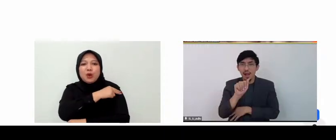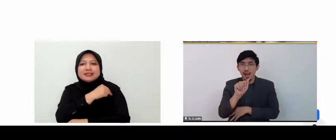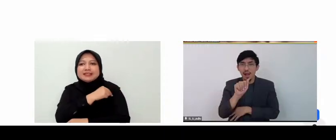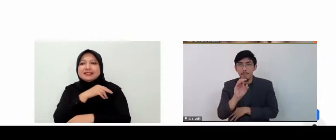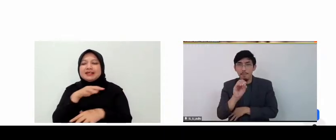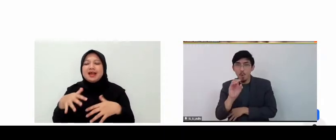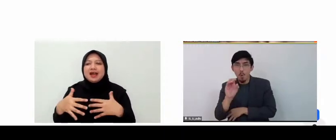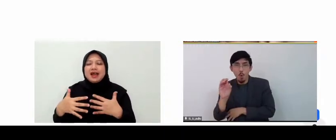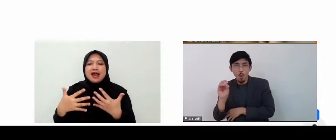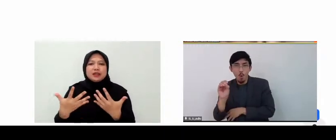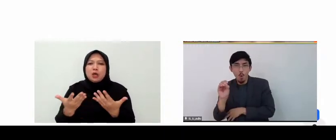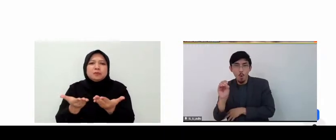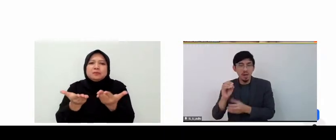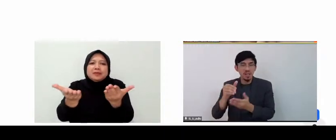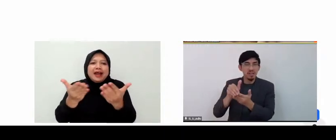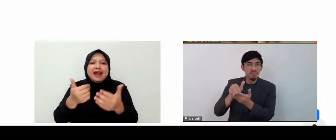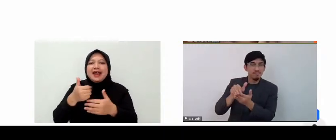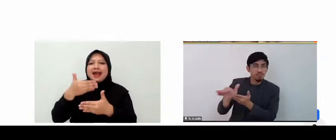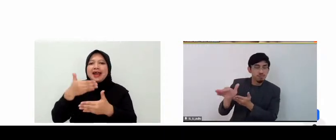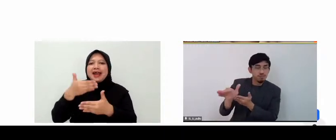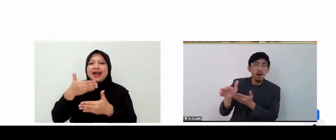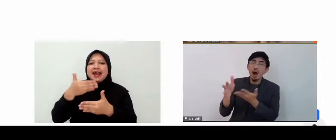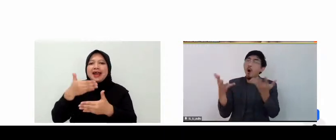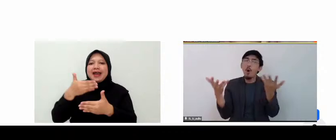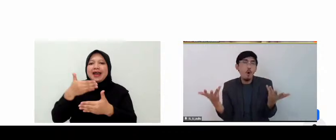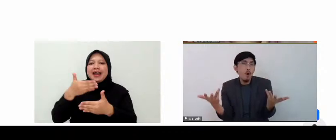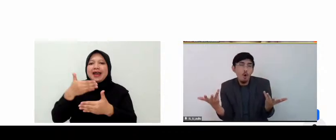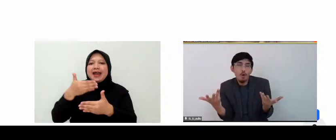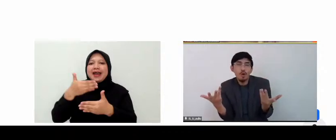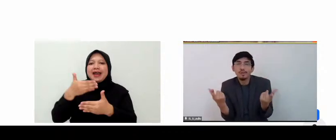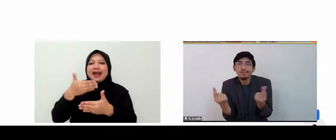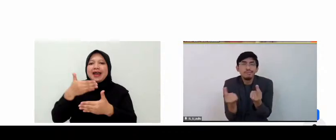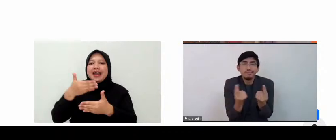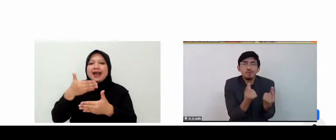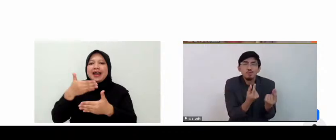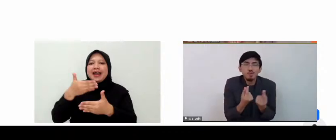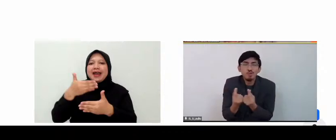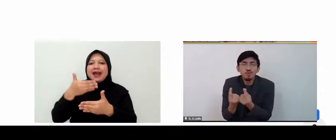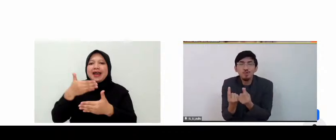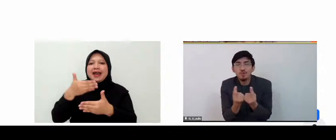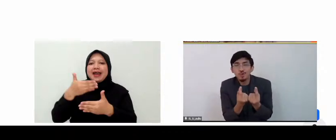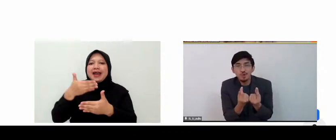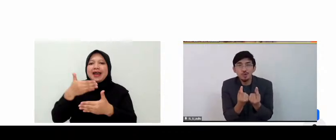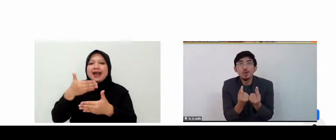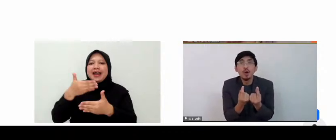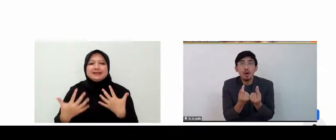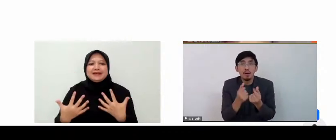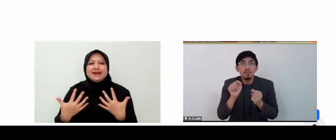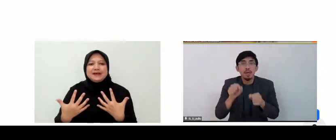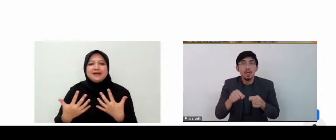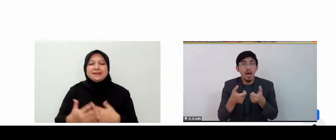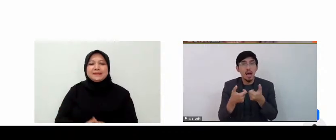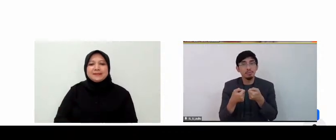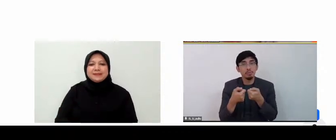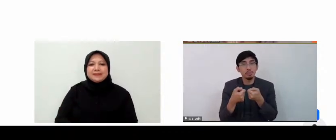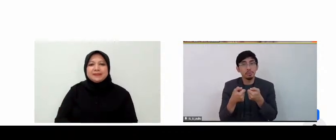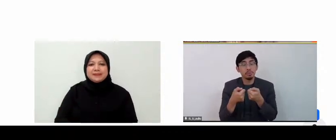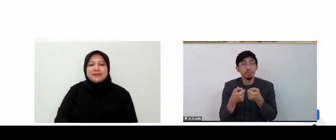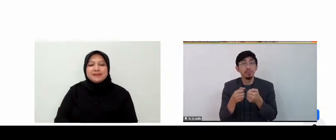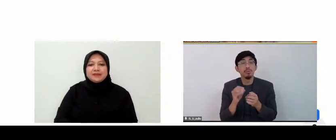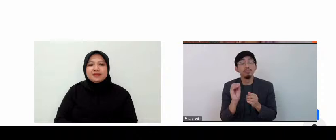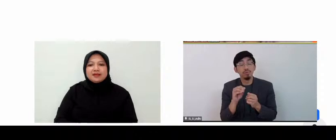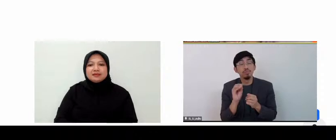your activities of your platform are focusing on today. So this is the code. I have already typed